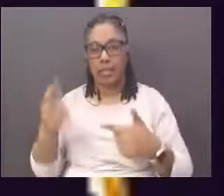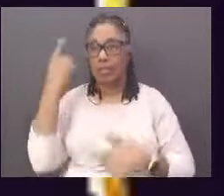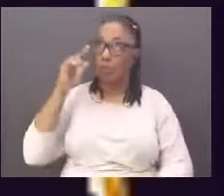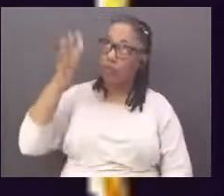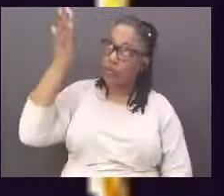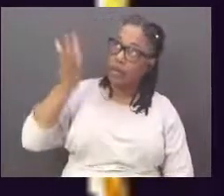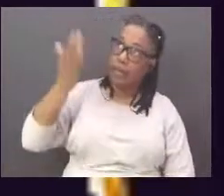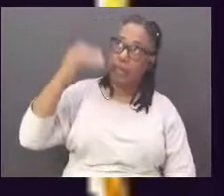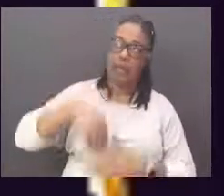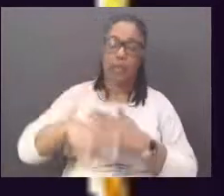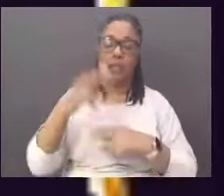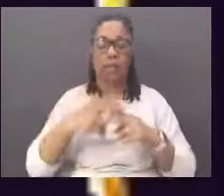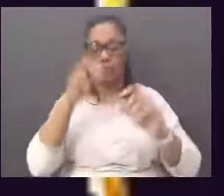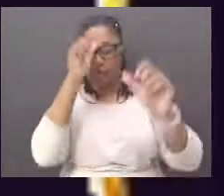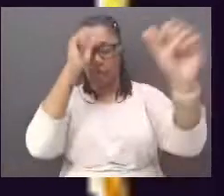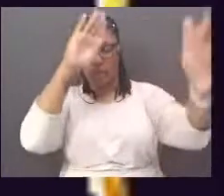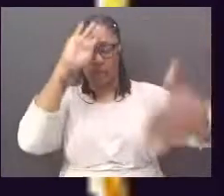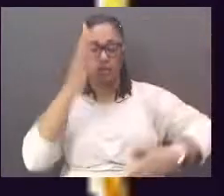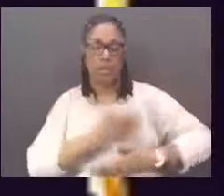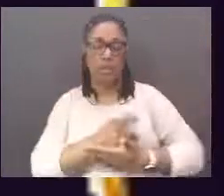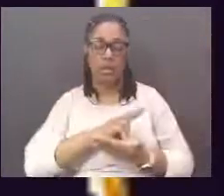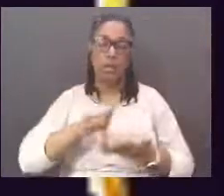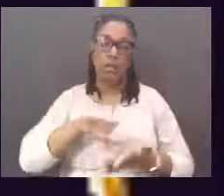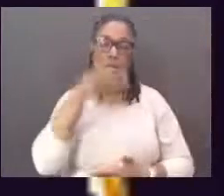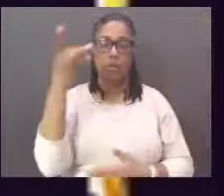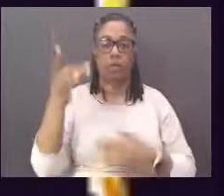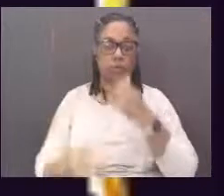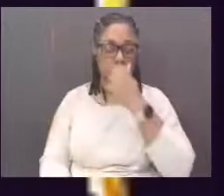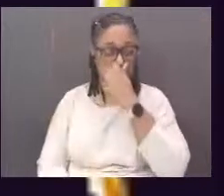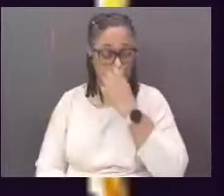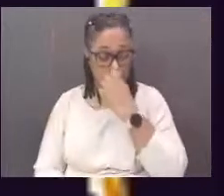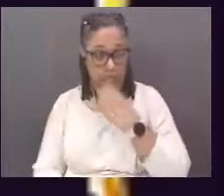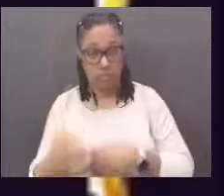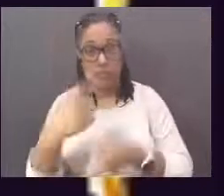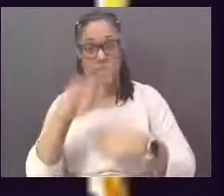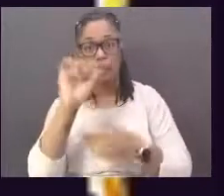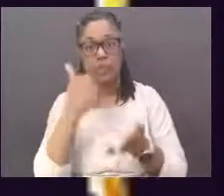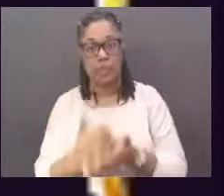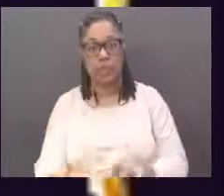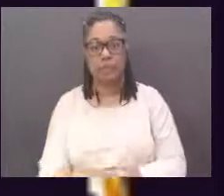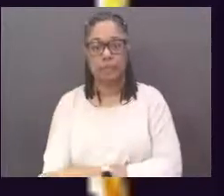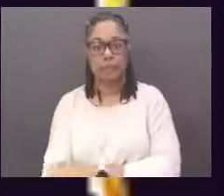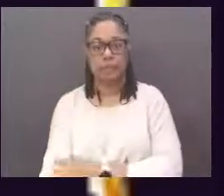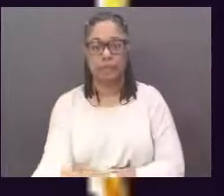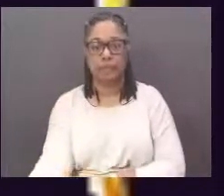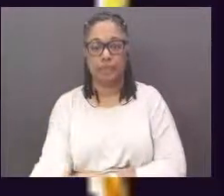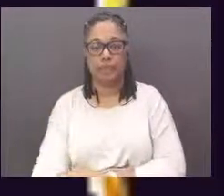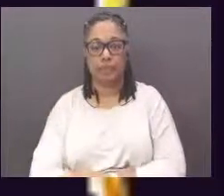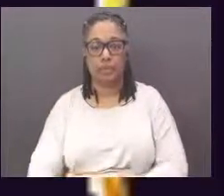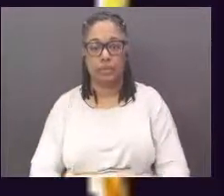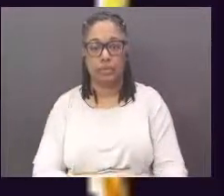name of the Father, the Son, and the Holy Ghost. Somebody say, "Amen."